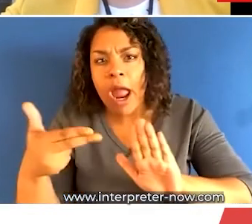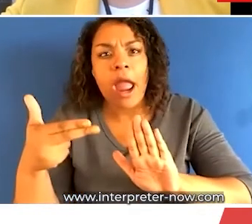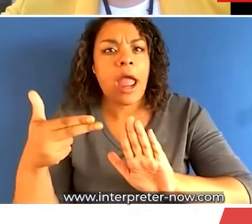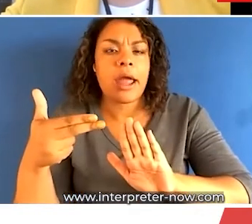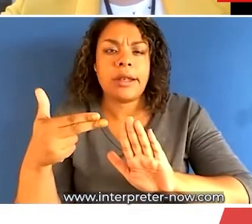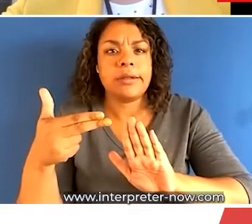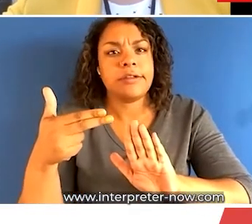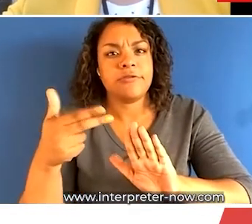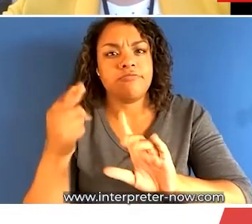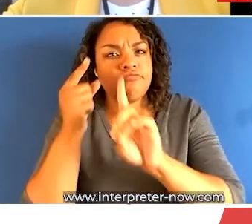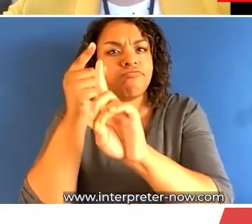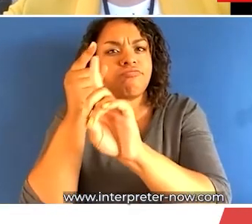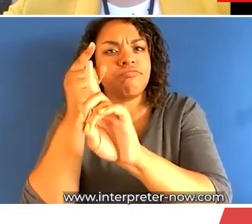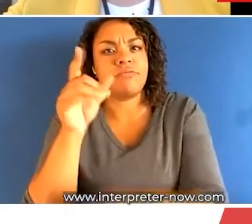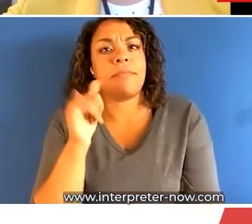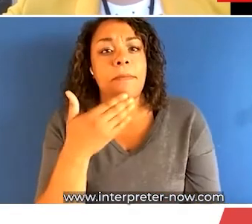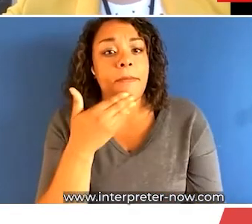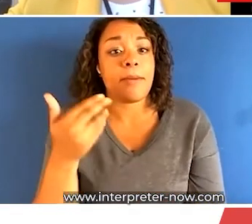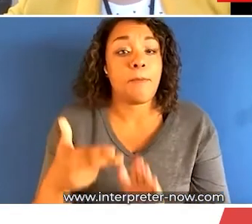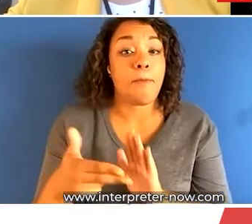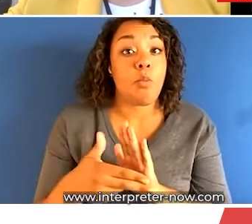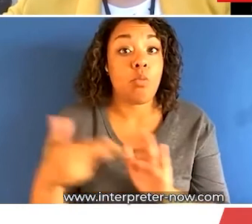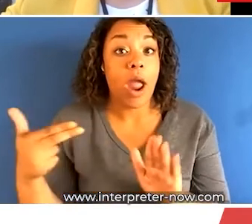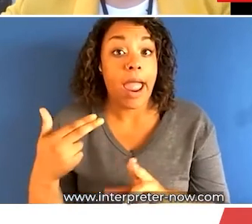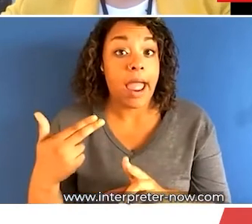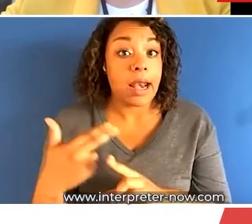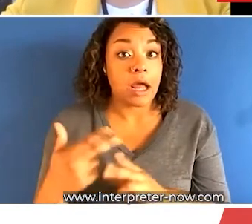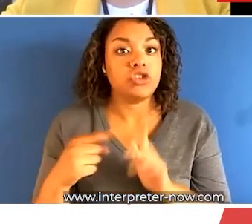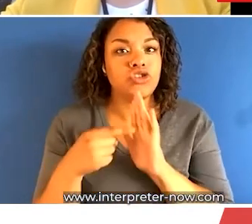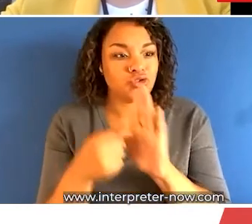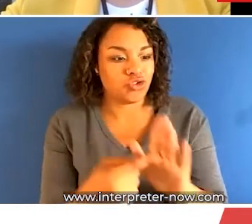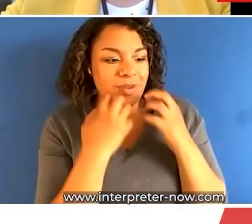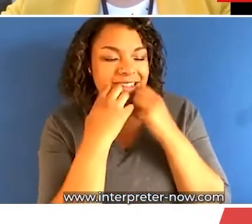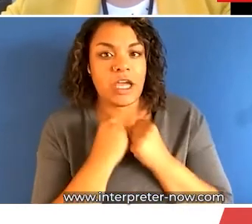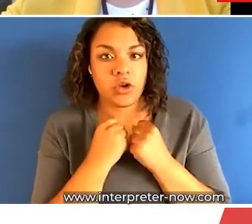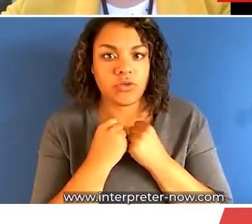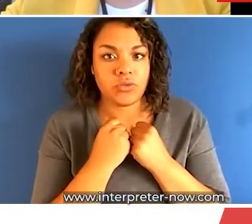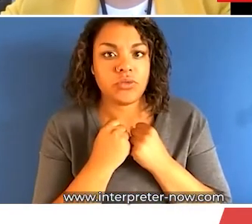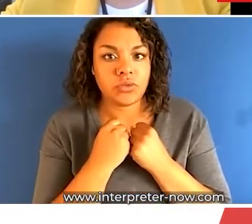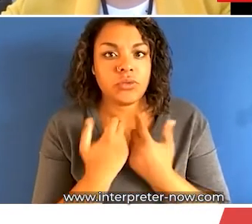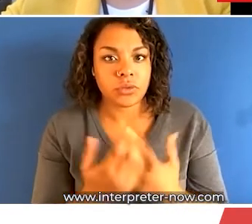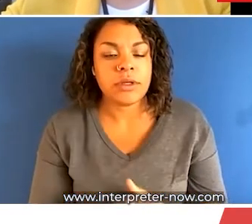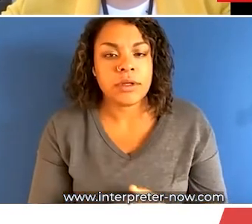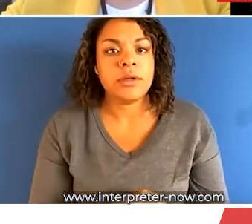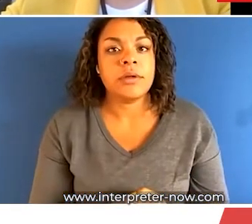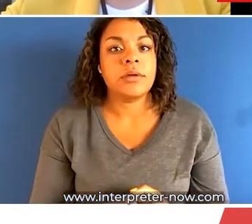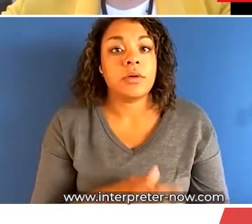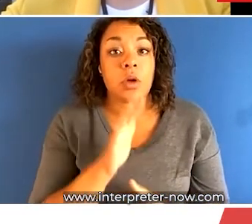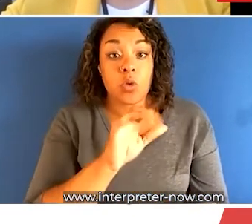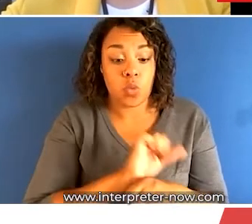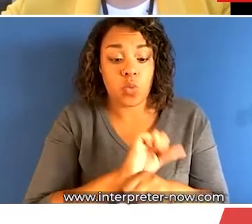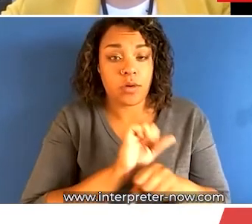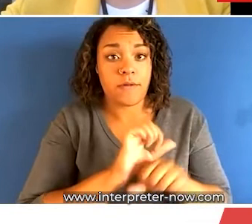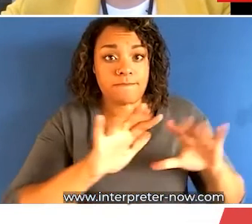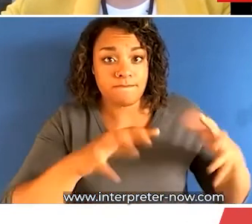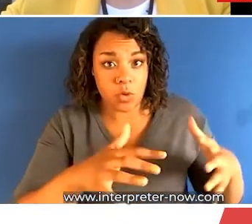to create, the best brand is actually showing that you care for your workforce. Because the workforce that